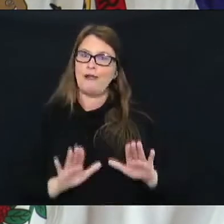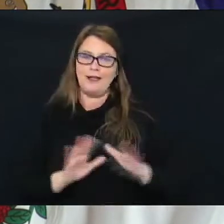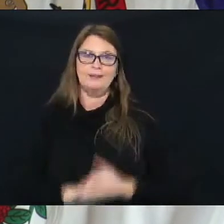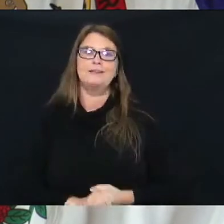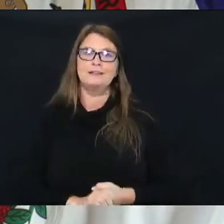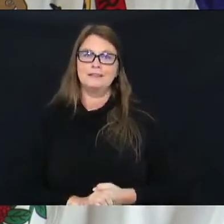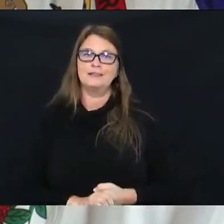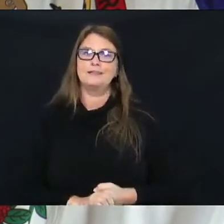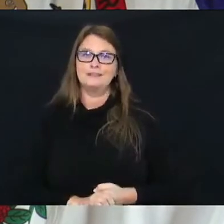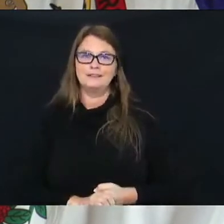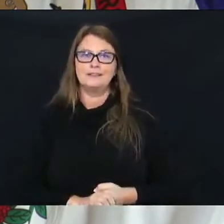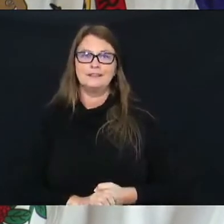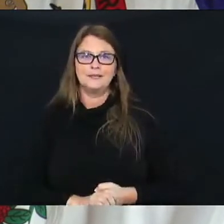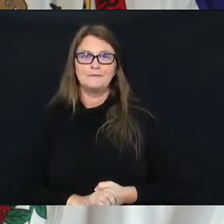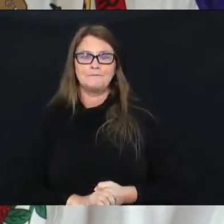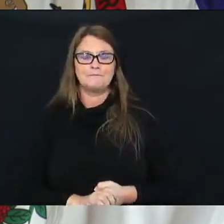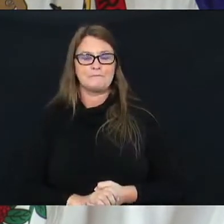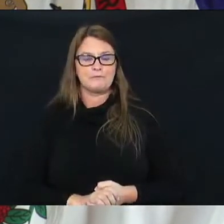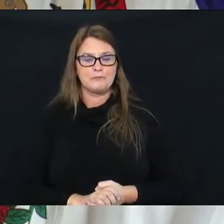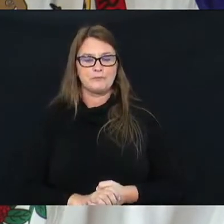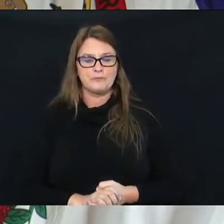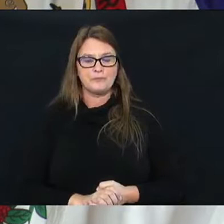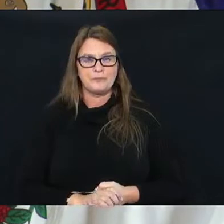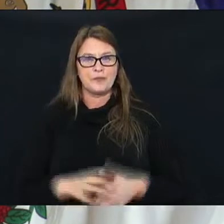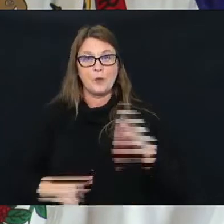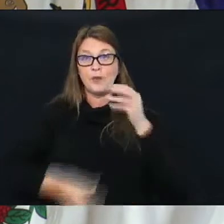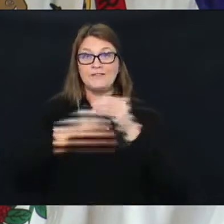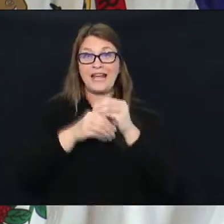Now think about this. We have also added